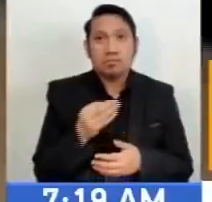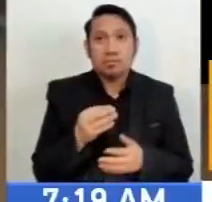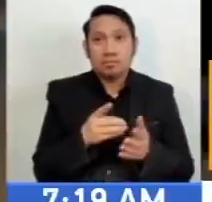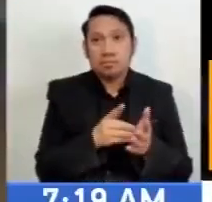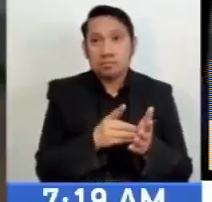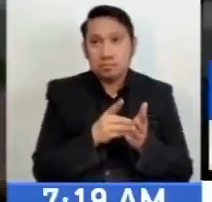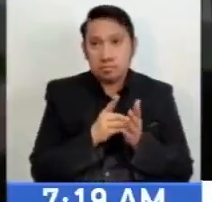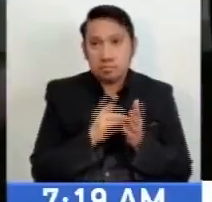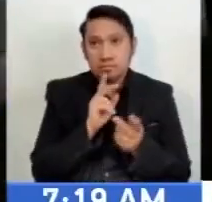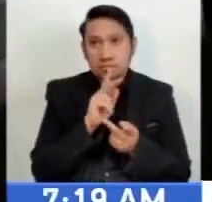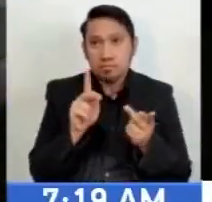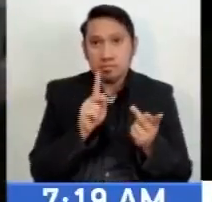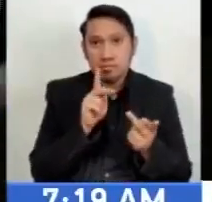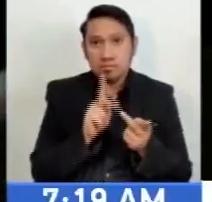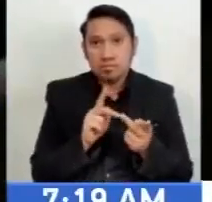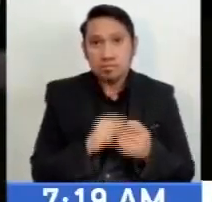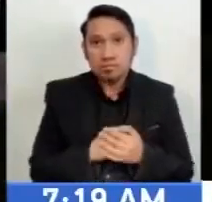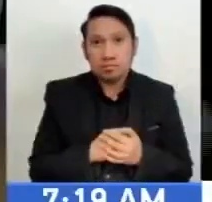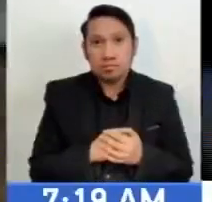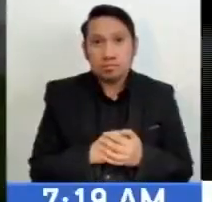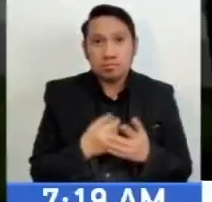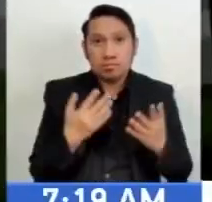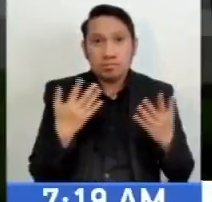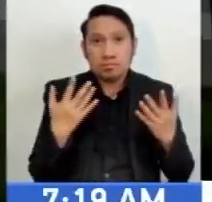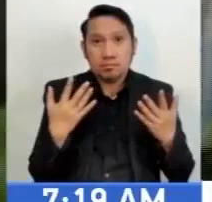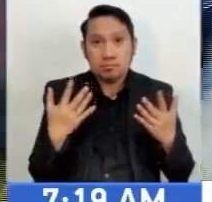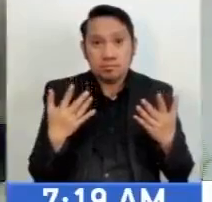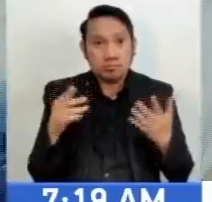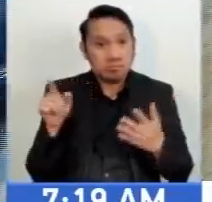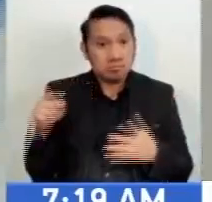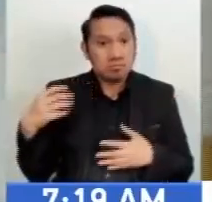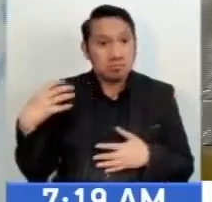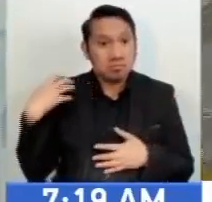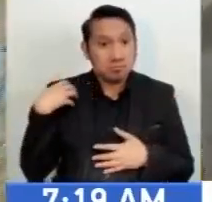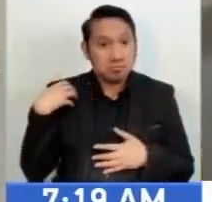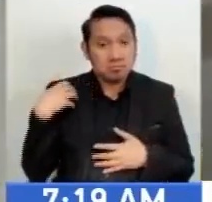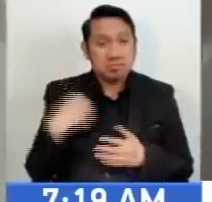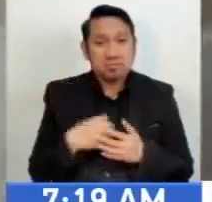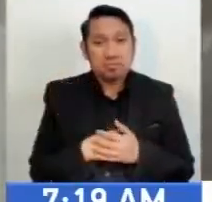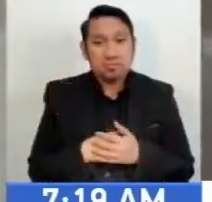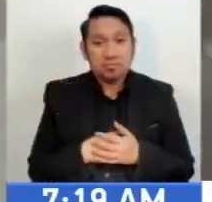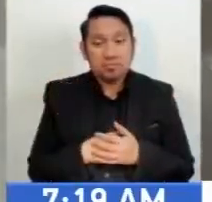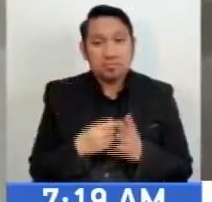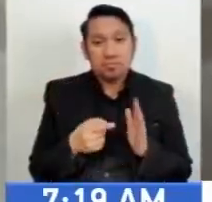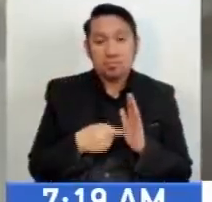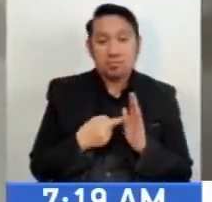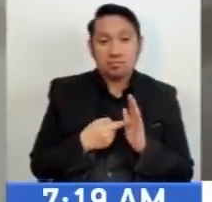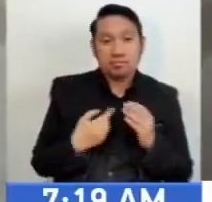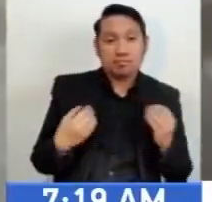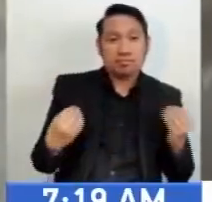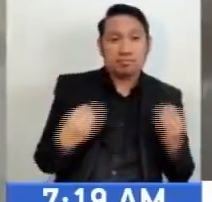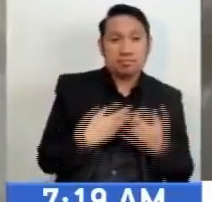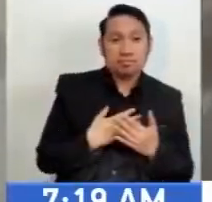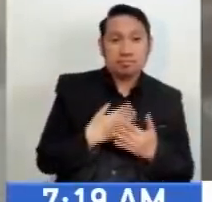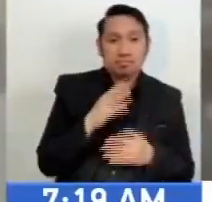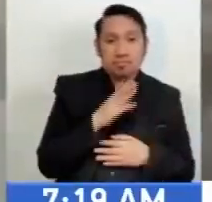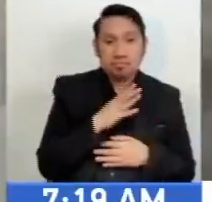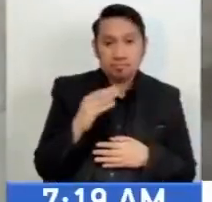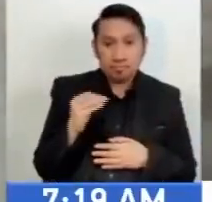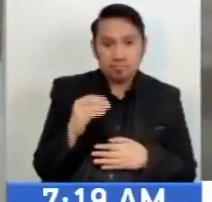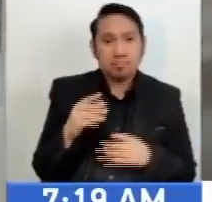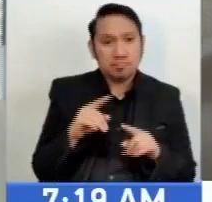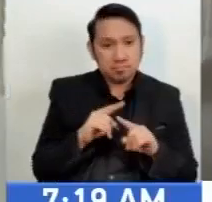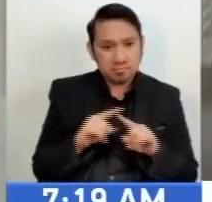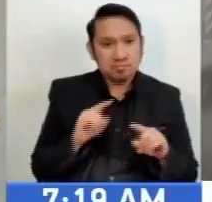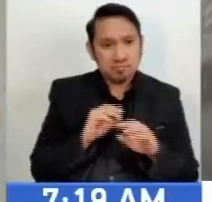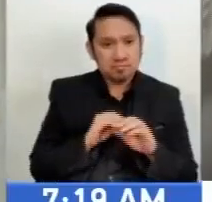Having him as a boss can be quite intimidating and extremely rewarding. There is, however,